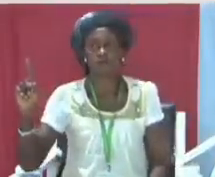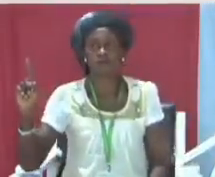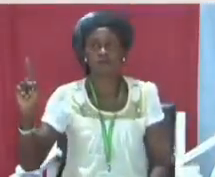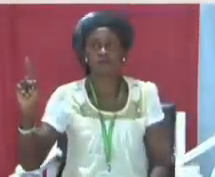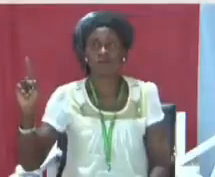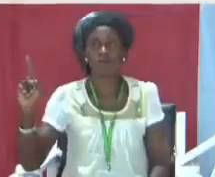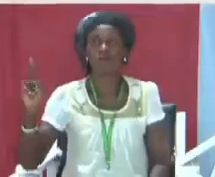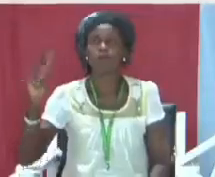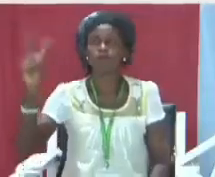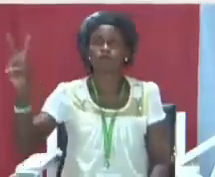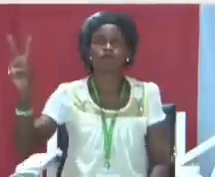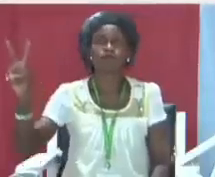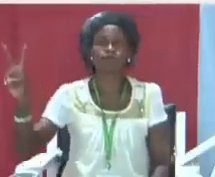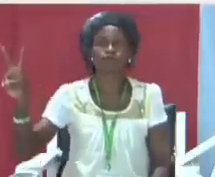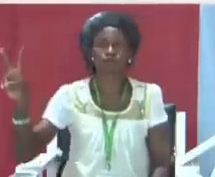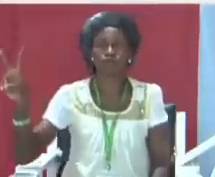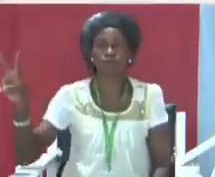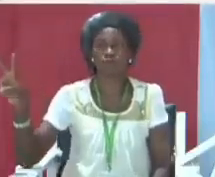Two.